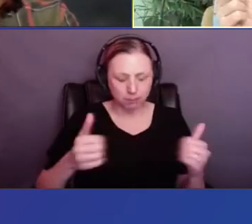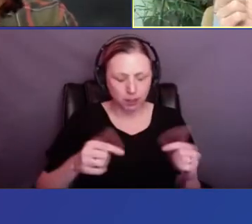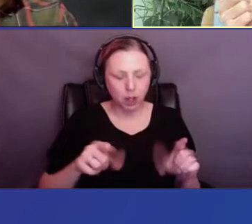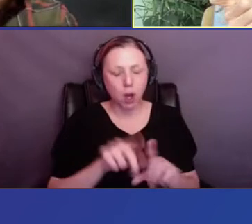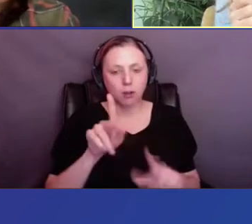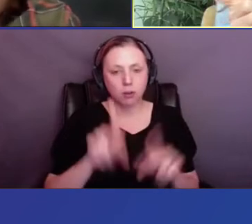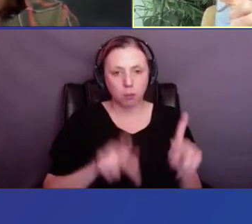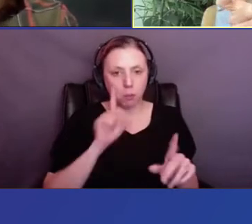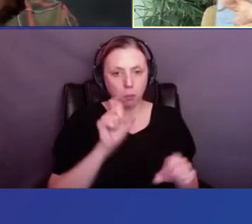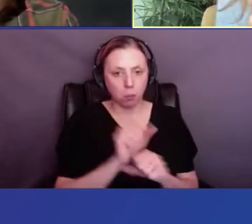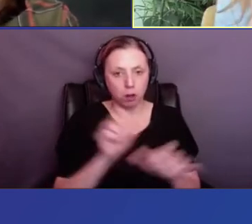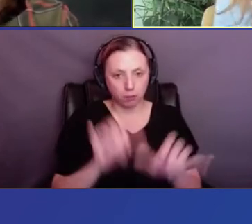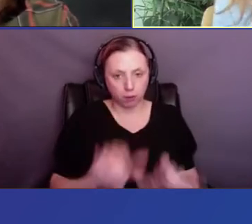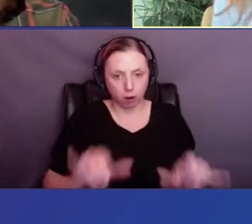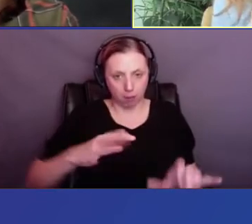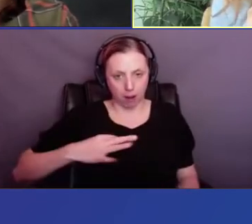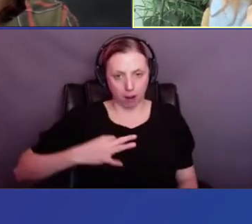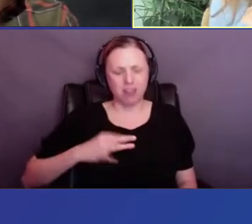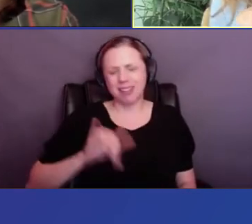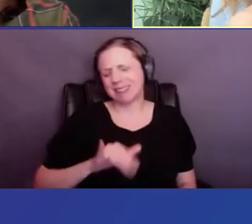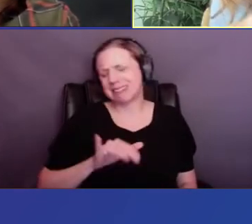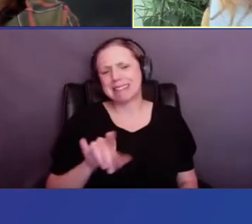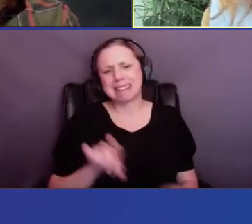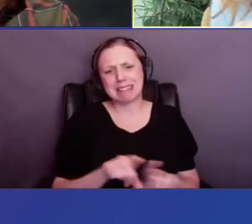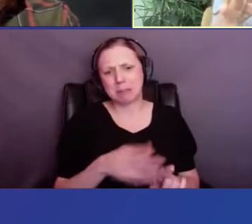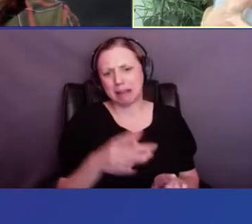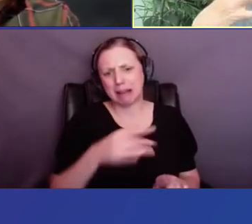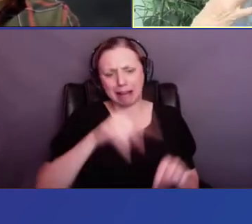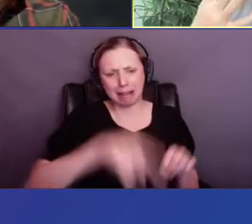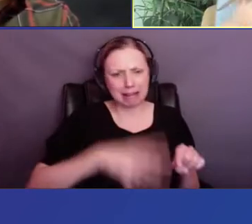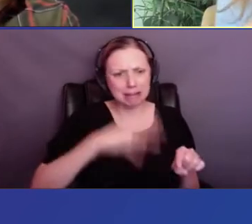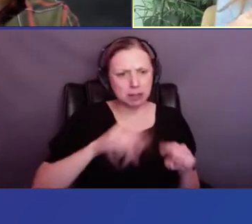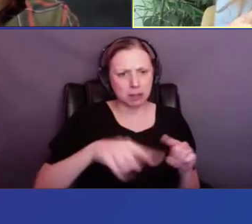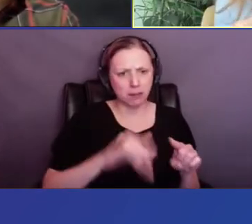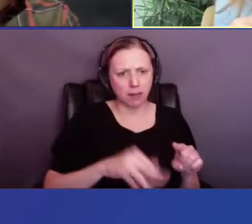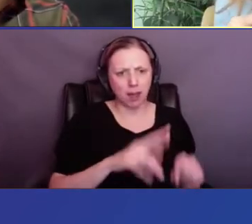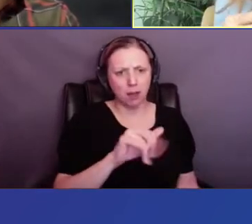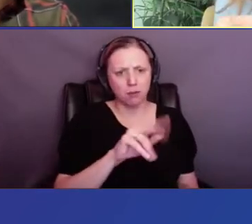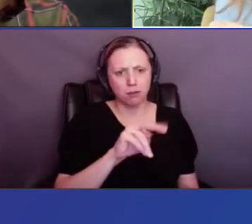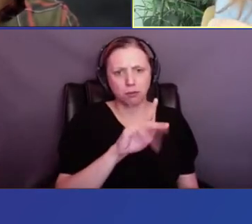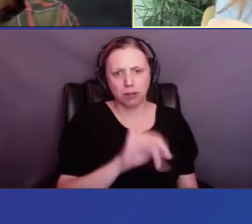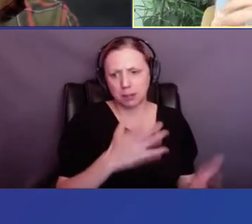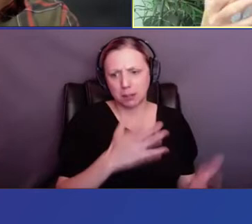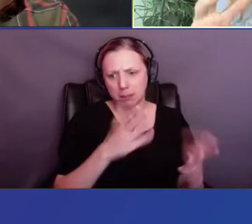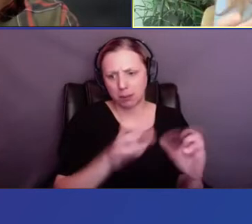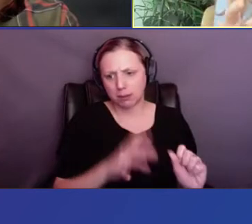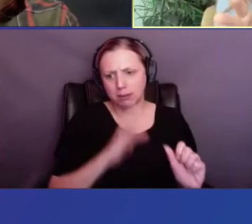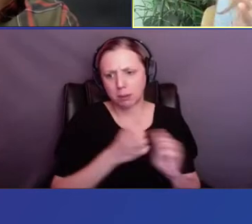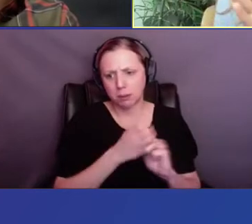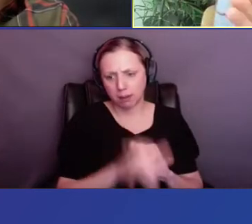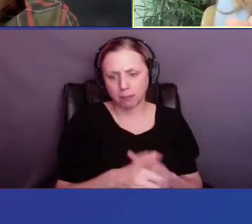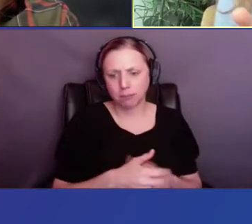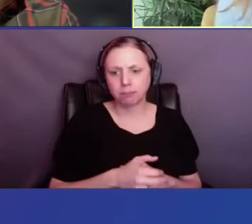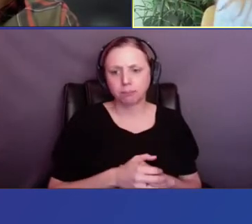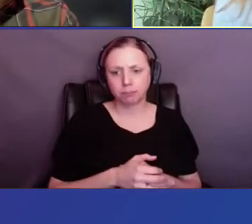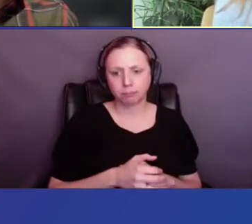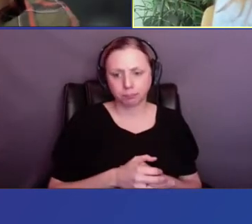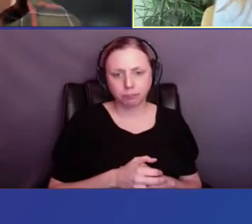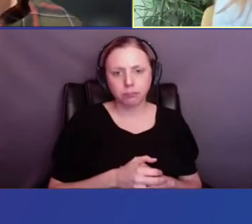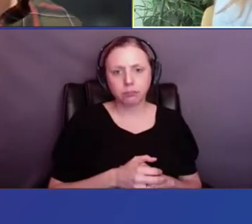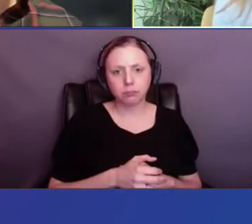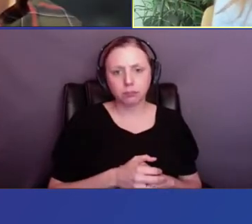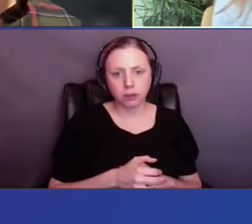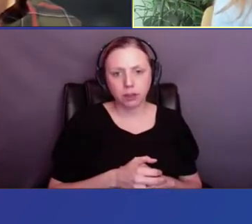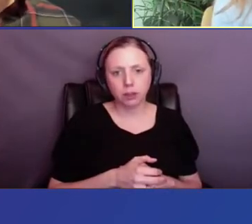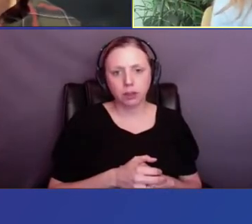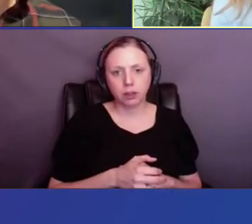which I think is along sort of the same lines. I can't really speak to that myself. Maybe you can, Randi, because I'm not on that committee, but similar, like kind of just pushing against